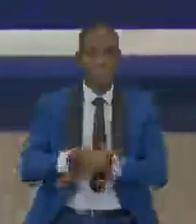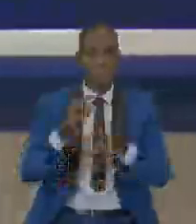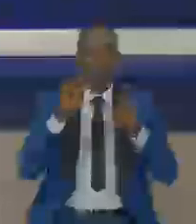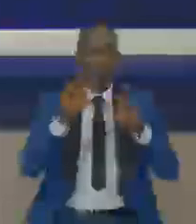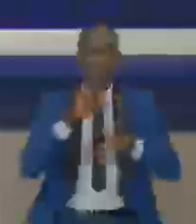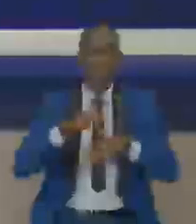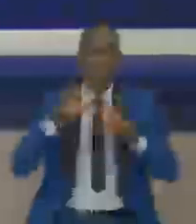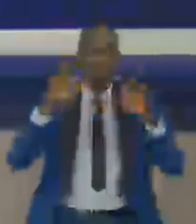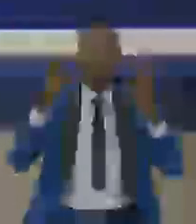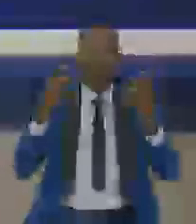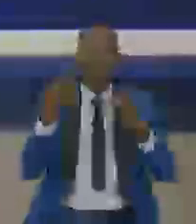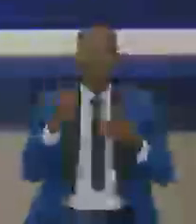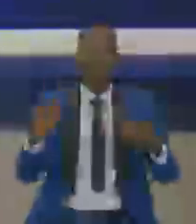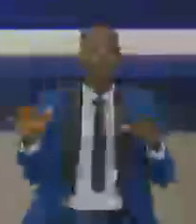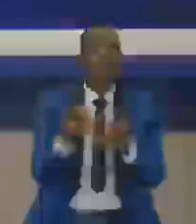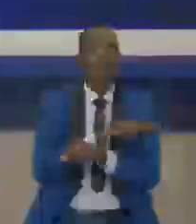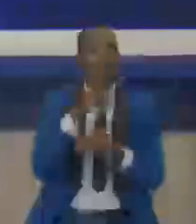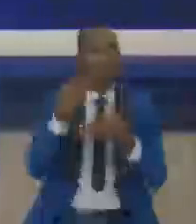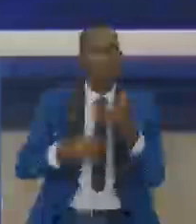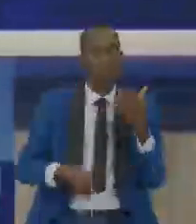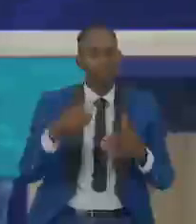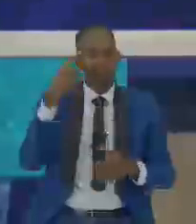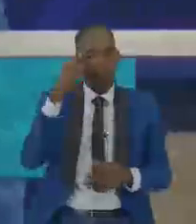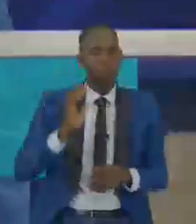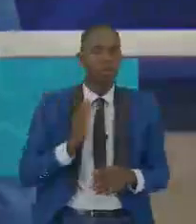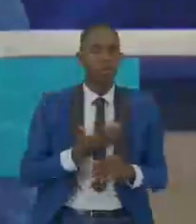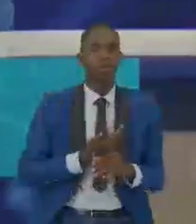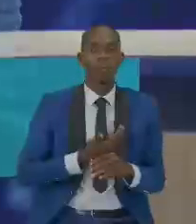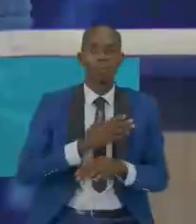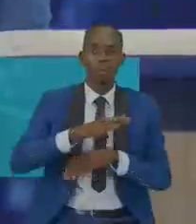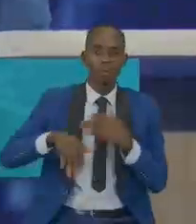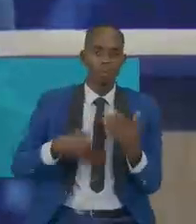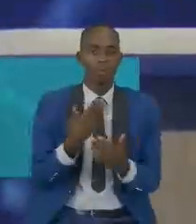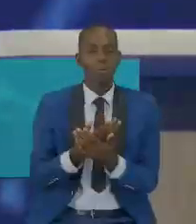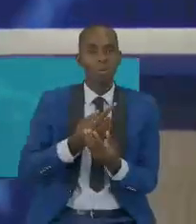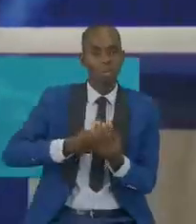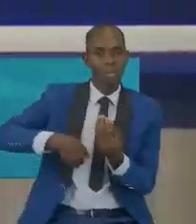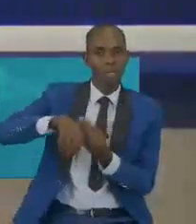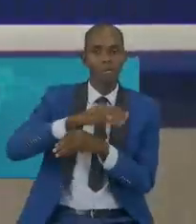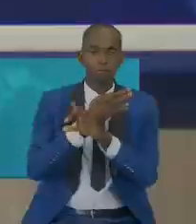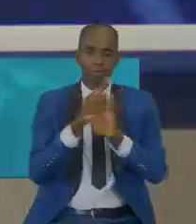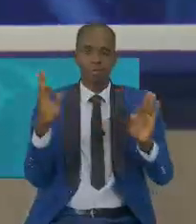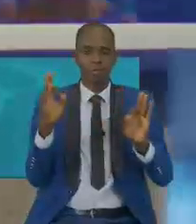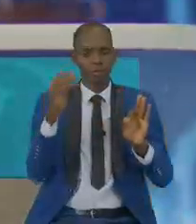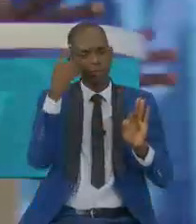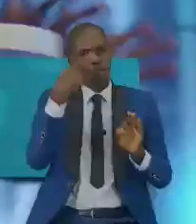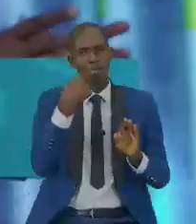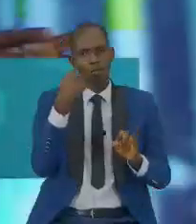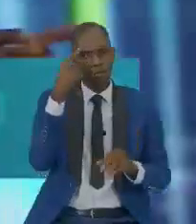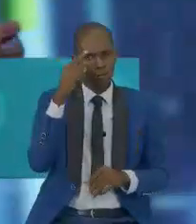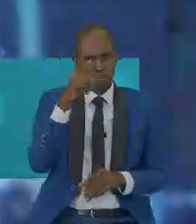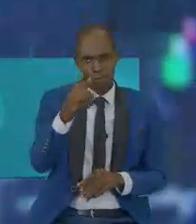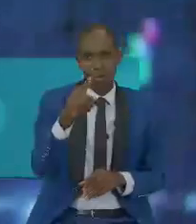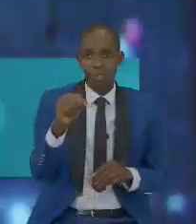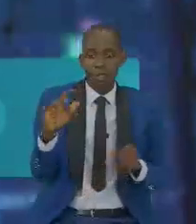price for our all-round freedom. I'm talking about you. The full